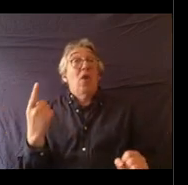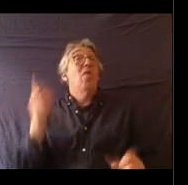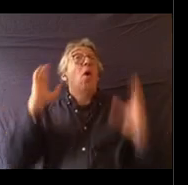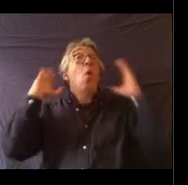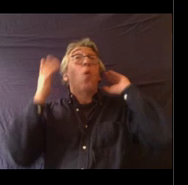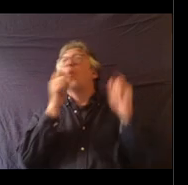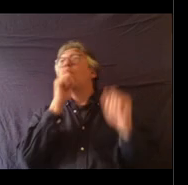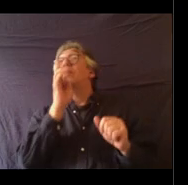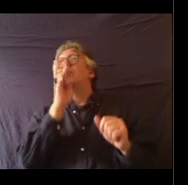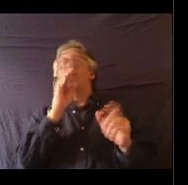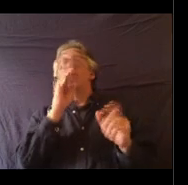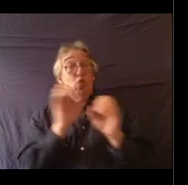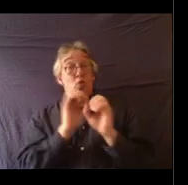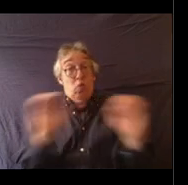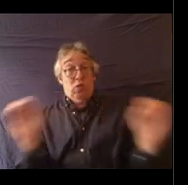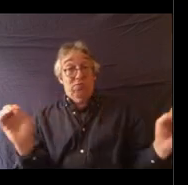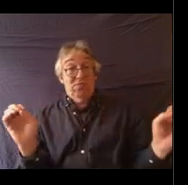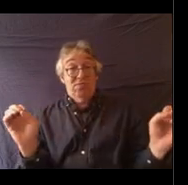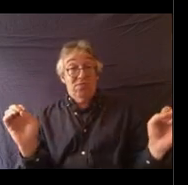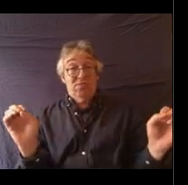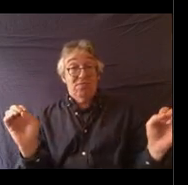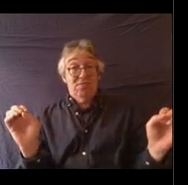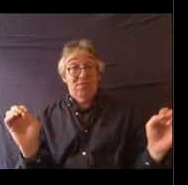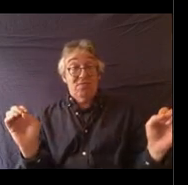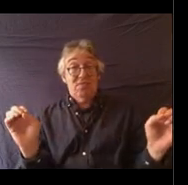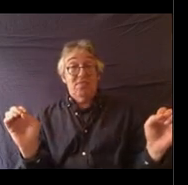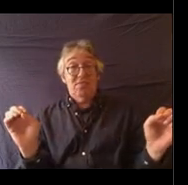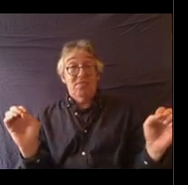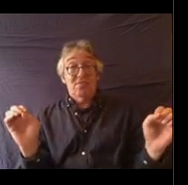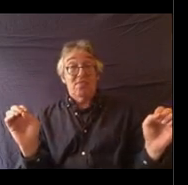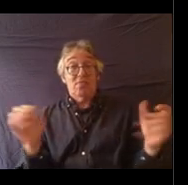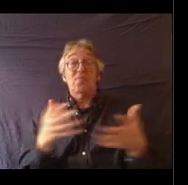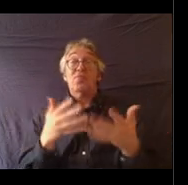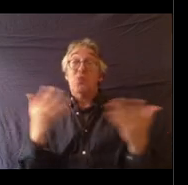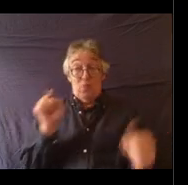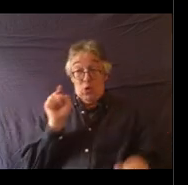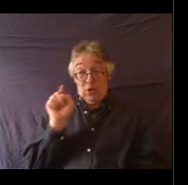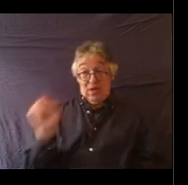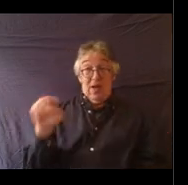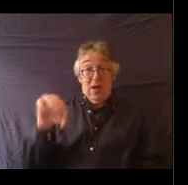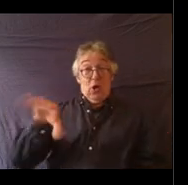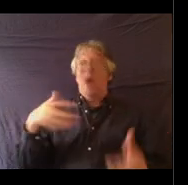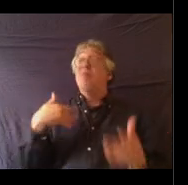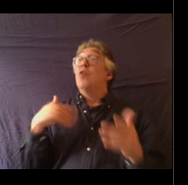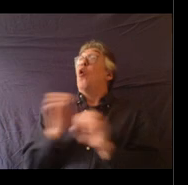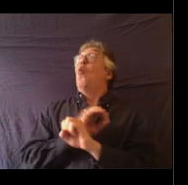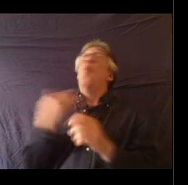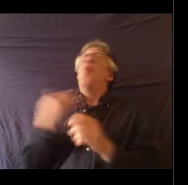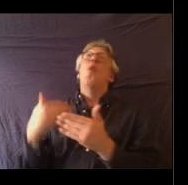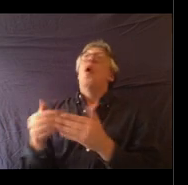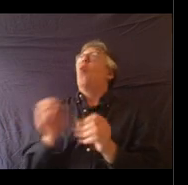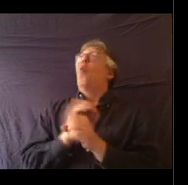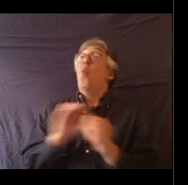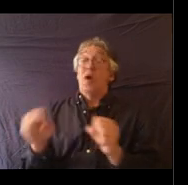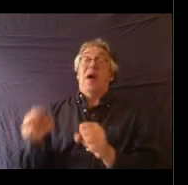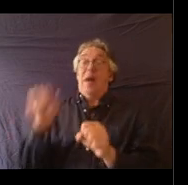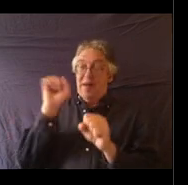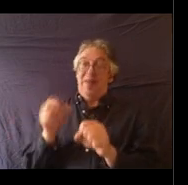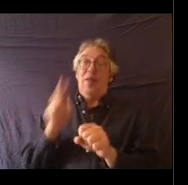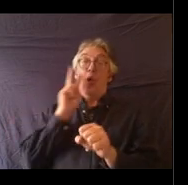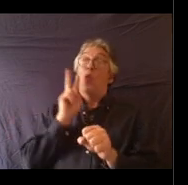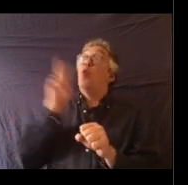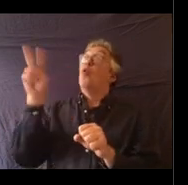whole media ecosystem. So for those countries, there are some resources internationally that they can